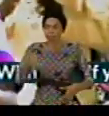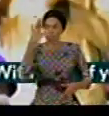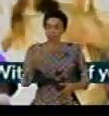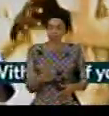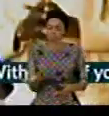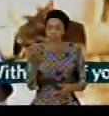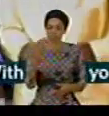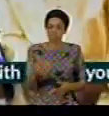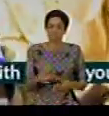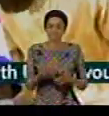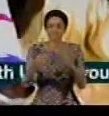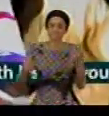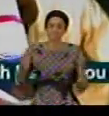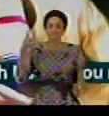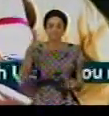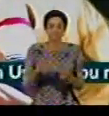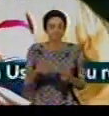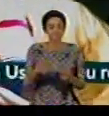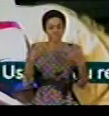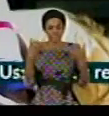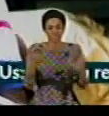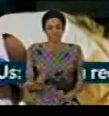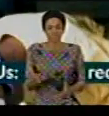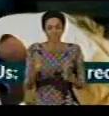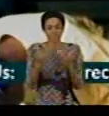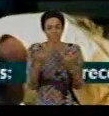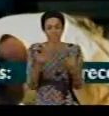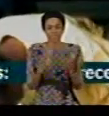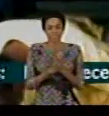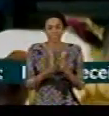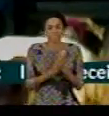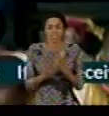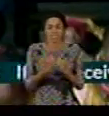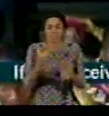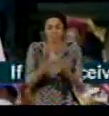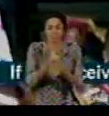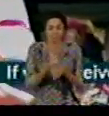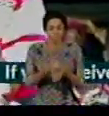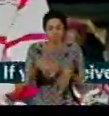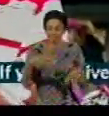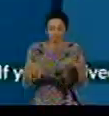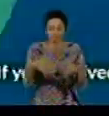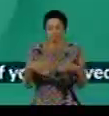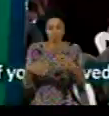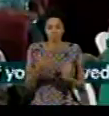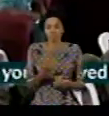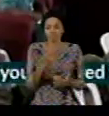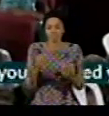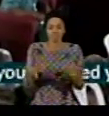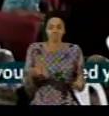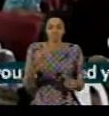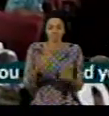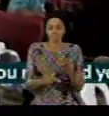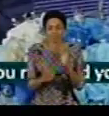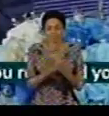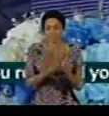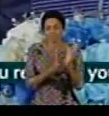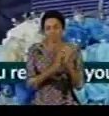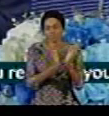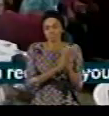today I don't feel it in fact I don't feel it it is working perfectly normal praise the Lord the Lord